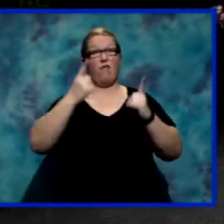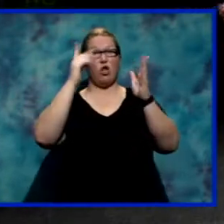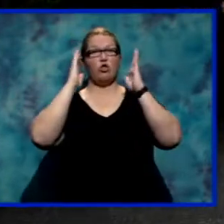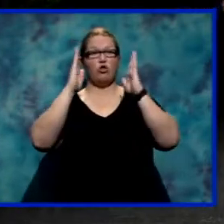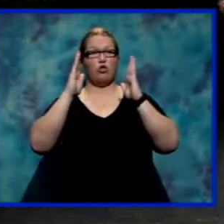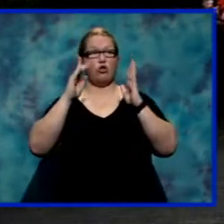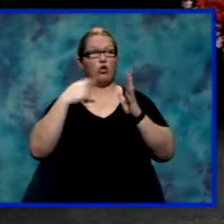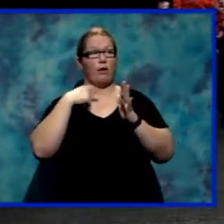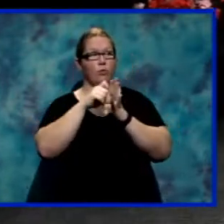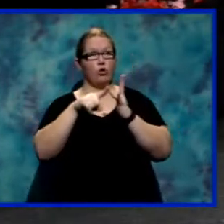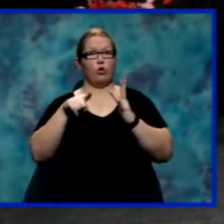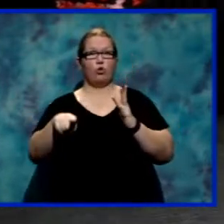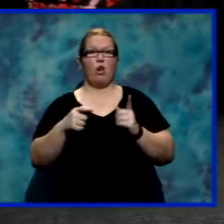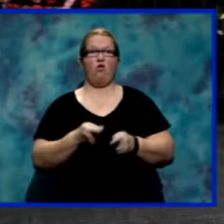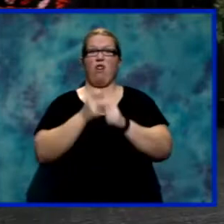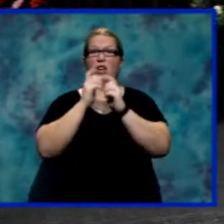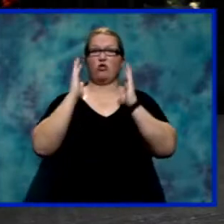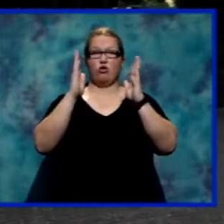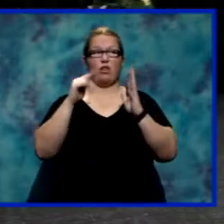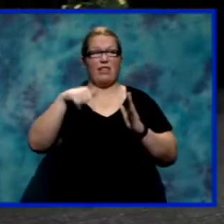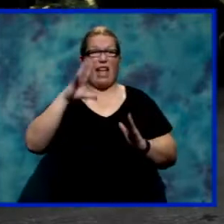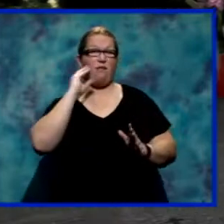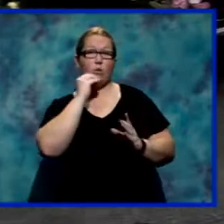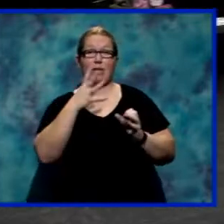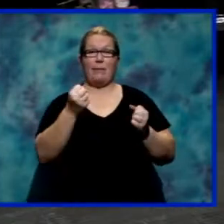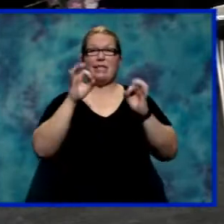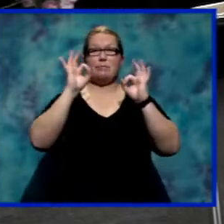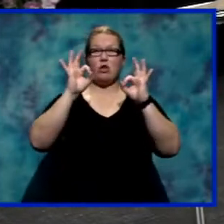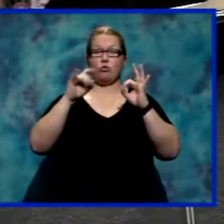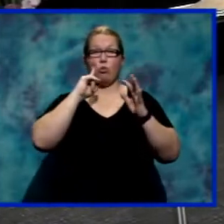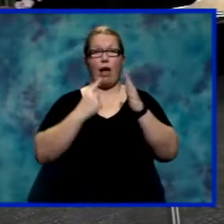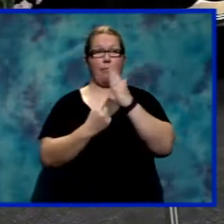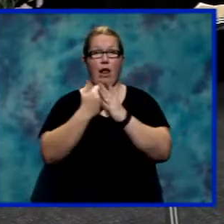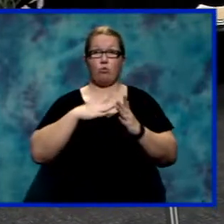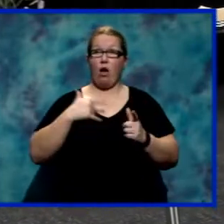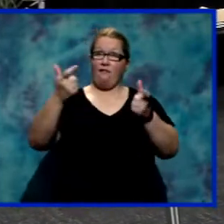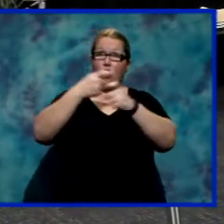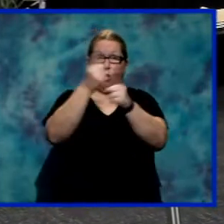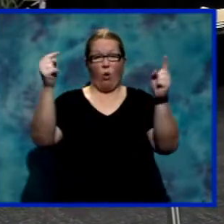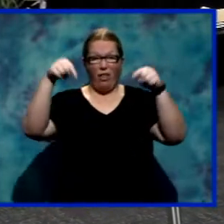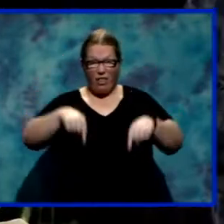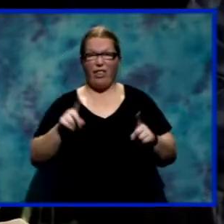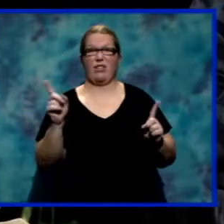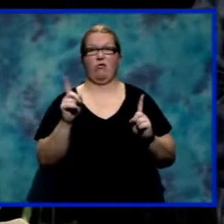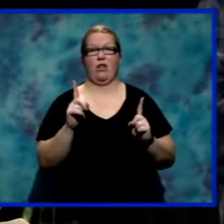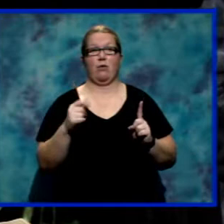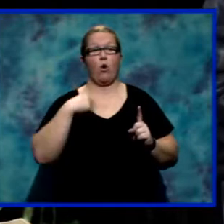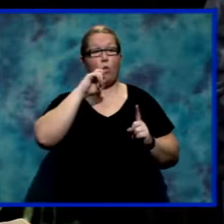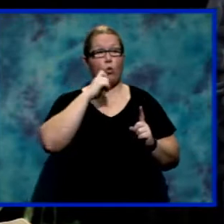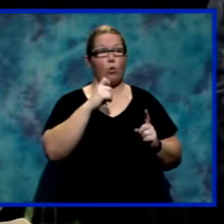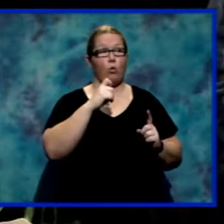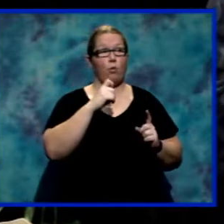with when it comes to raising a church. This afternoon, something special is going to happen. I want to make sure I invite you all there. Because we're going to go from being a church